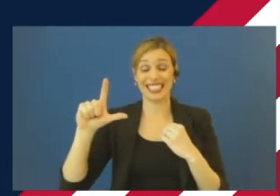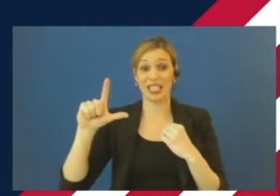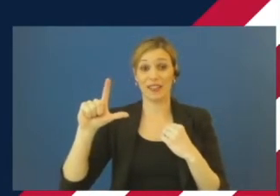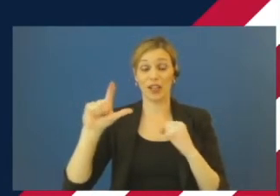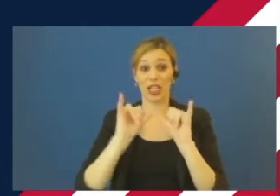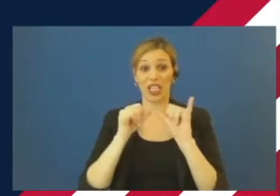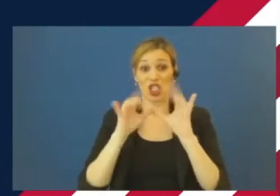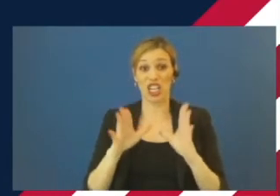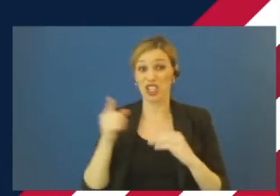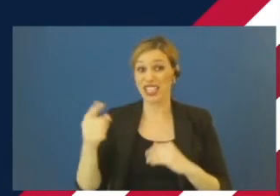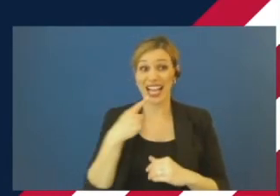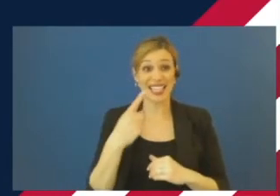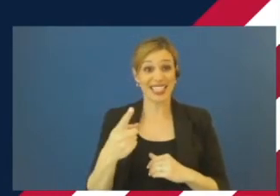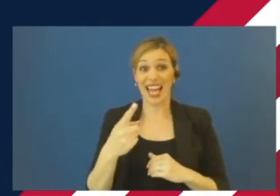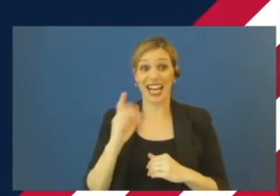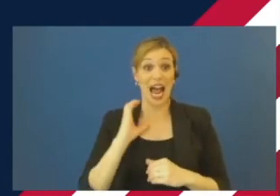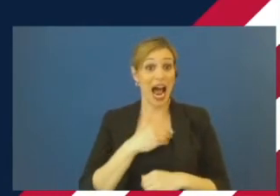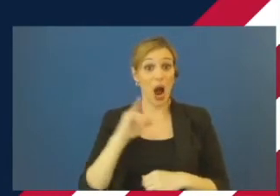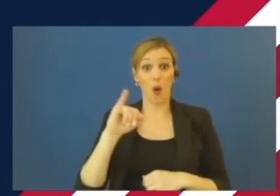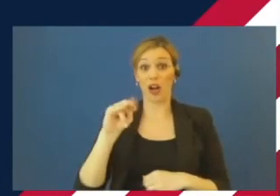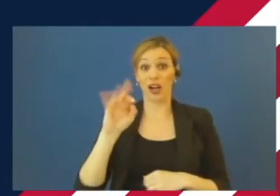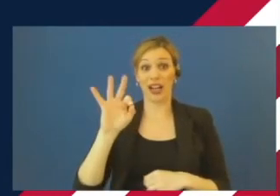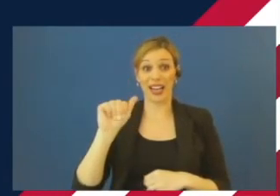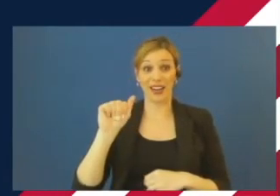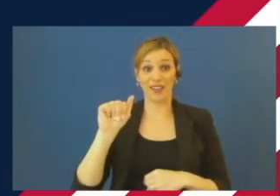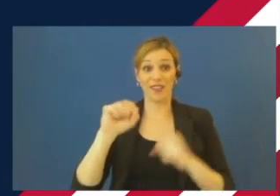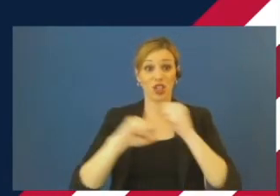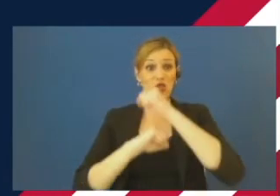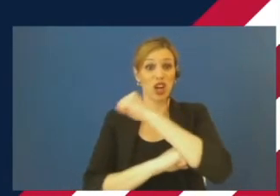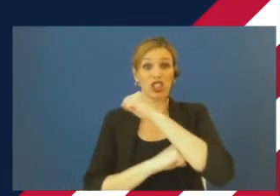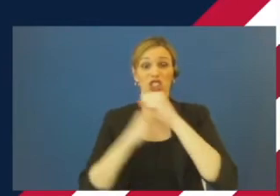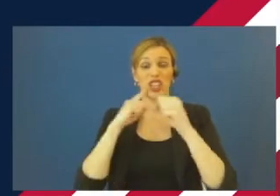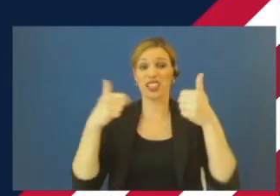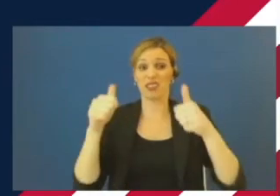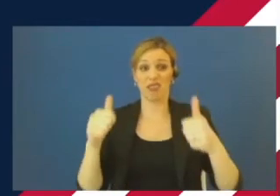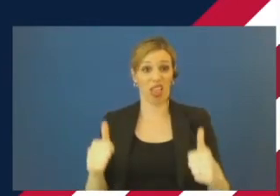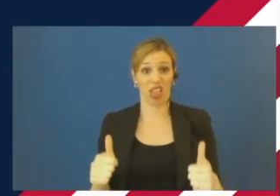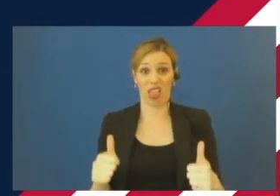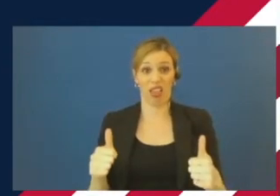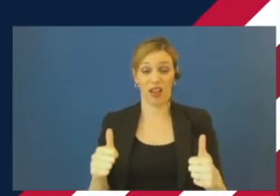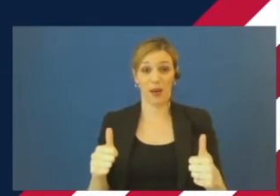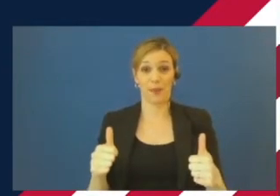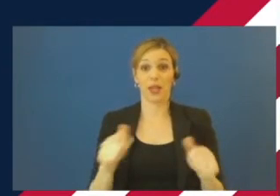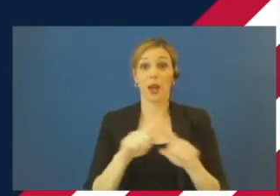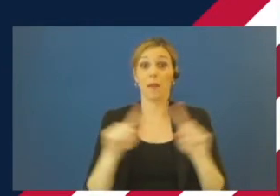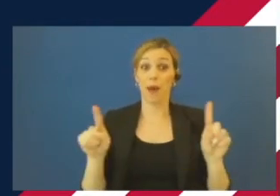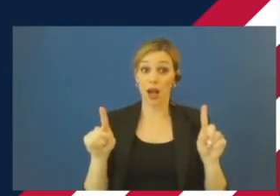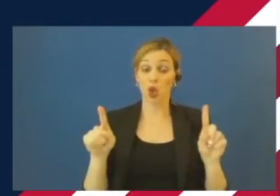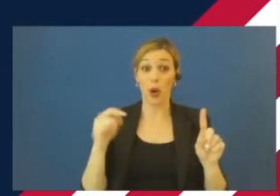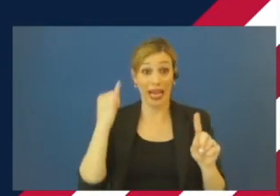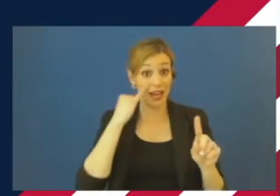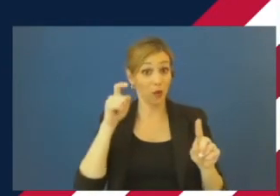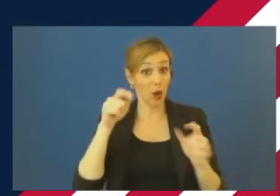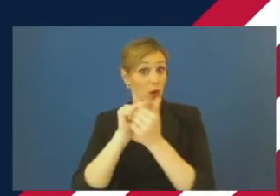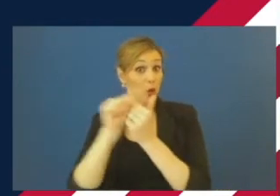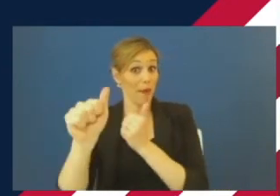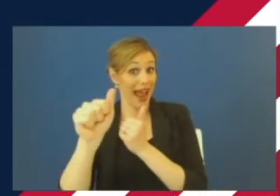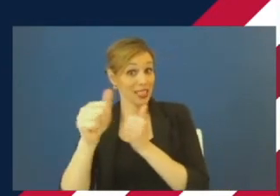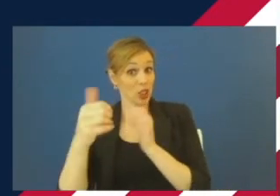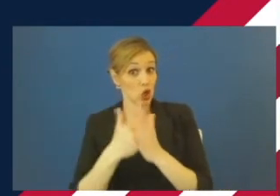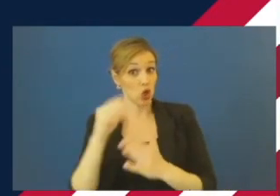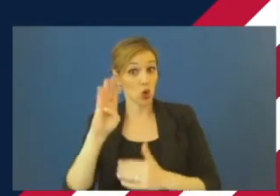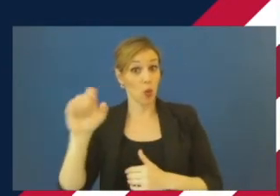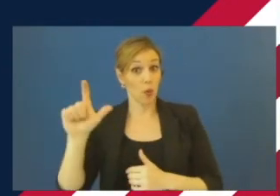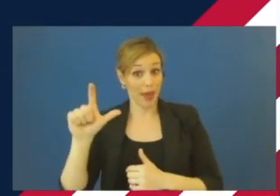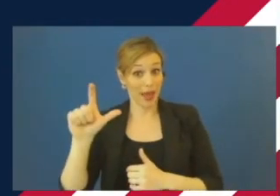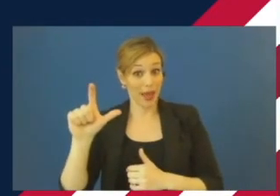United States. I mean, in the globe. But what a bold infrastructure package means to not only the members of our union,